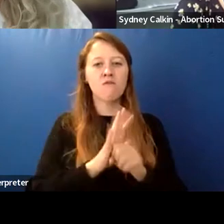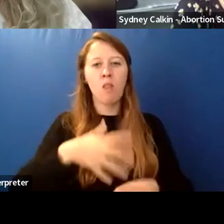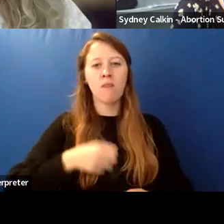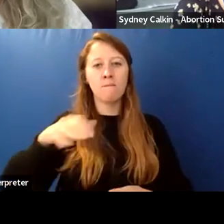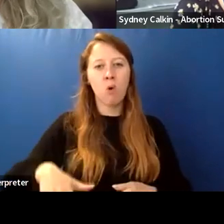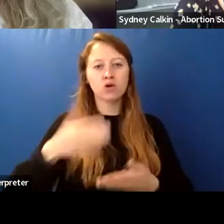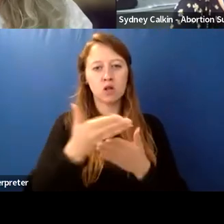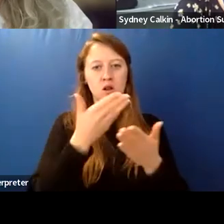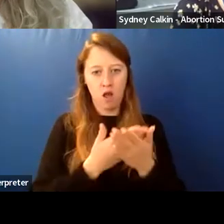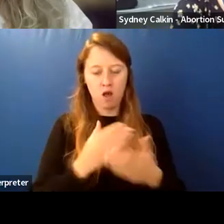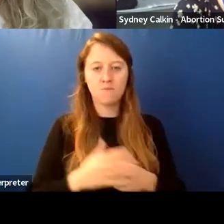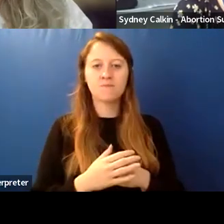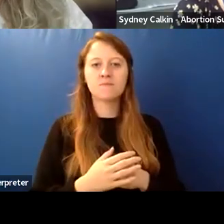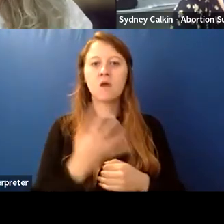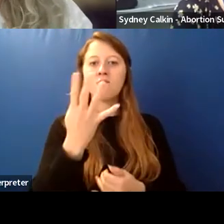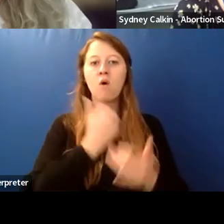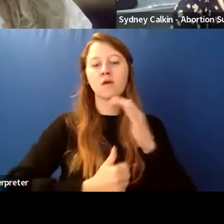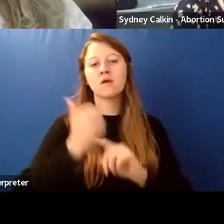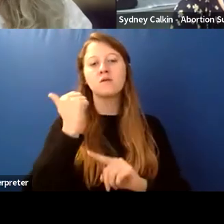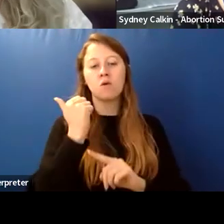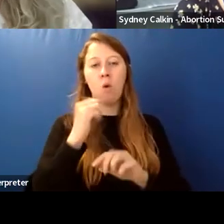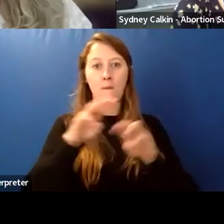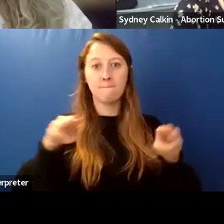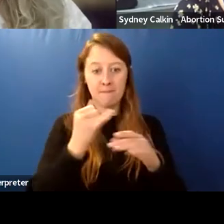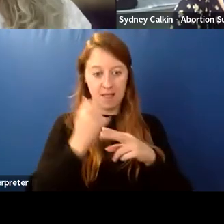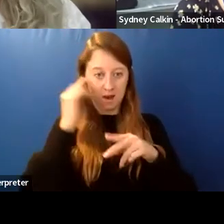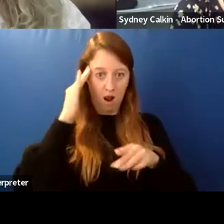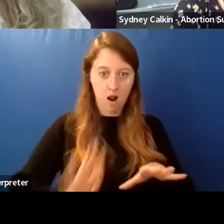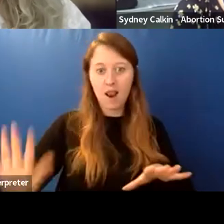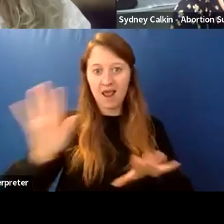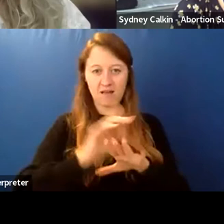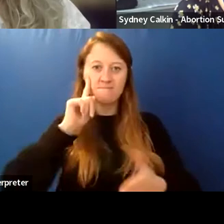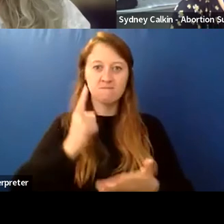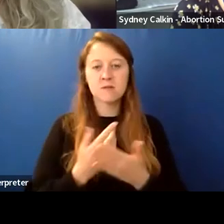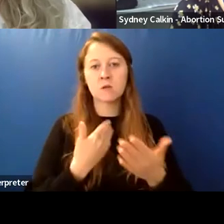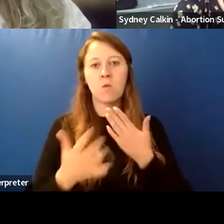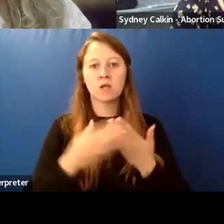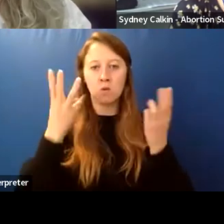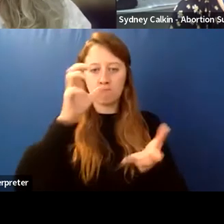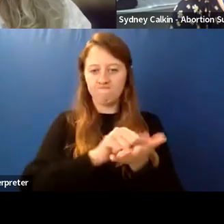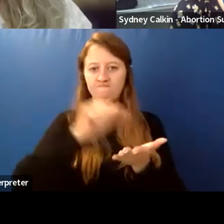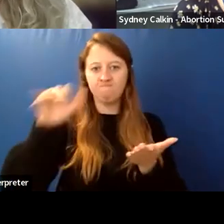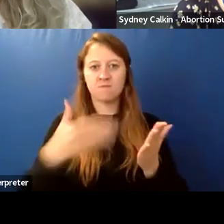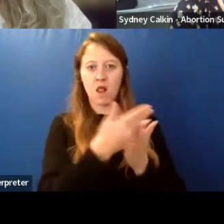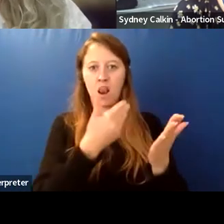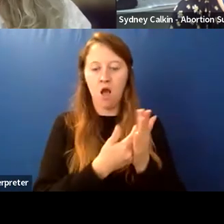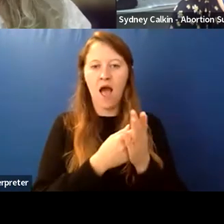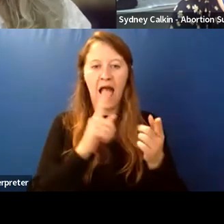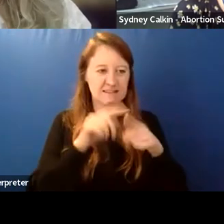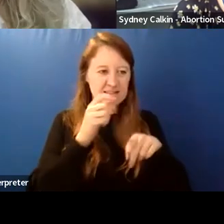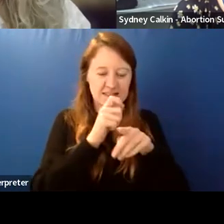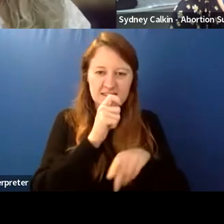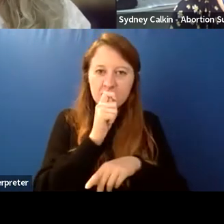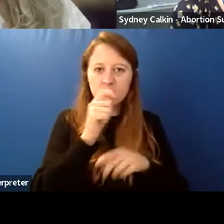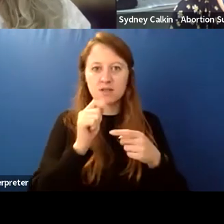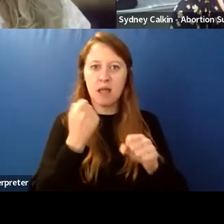the people of Ireland decided it was time to end the years of secrecy and shame around abortion and enable women and pregnant people to access vital healthcare